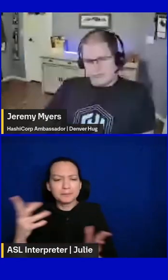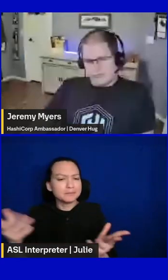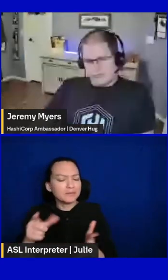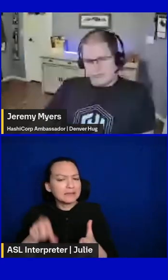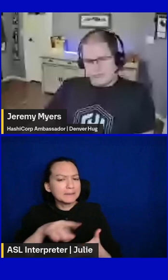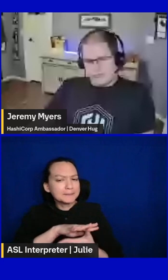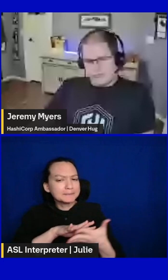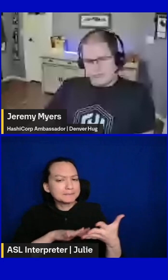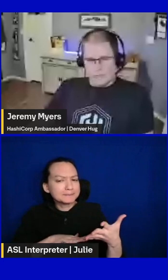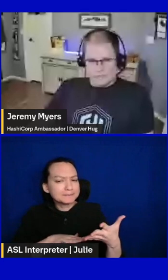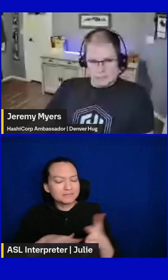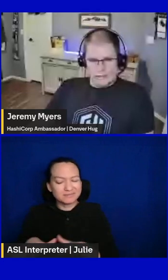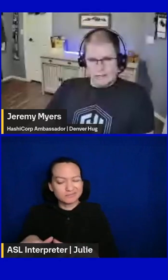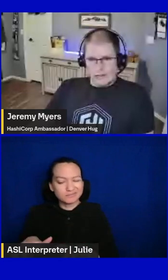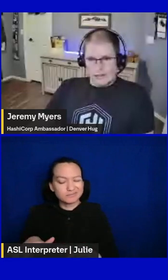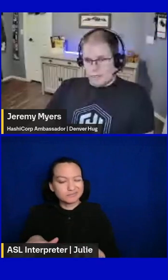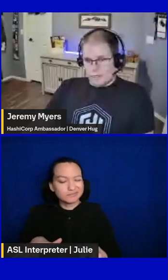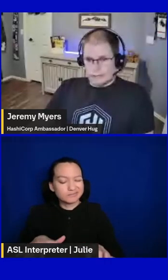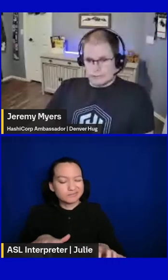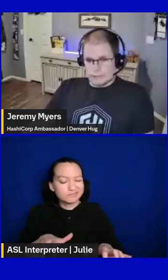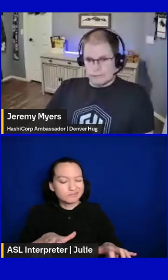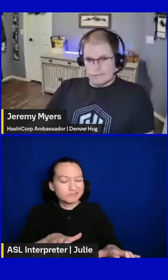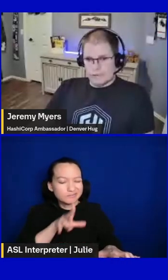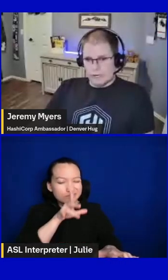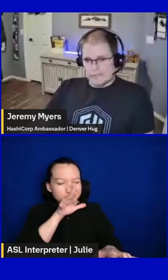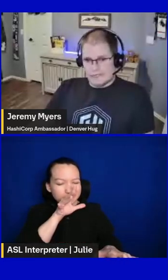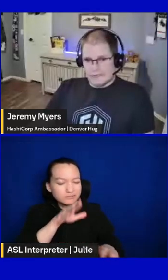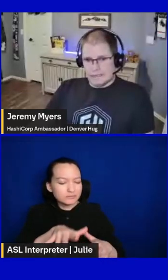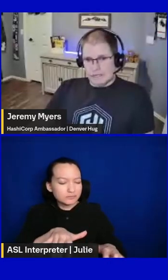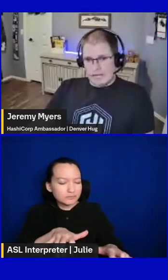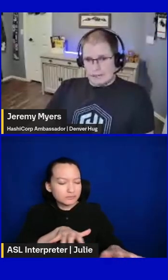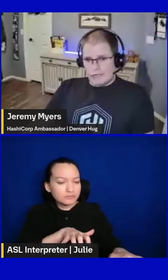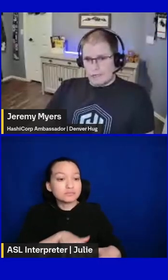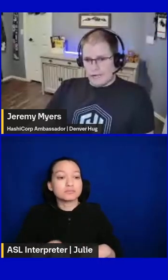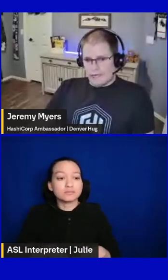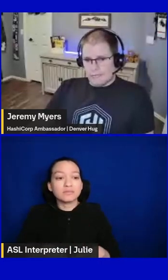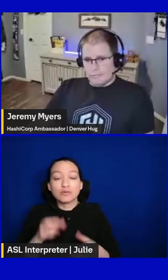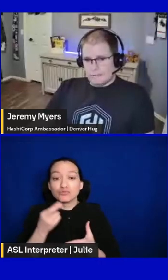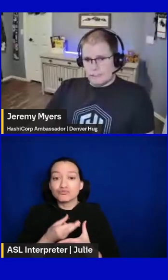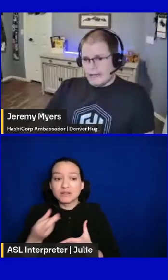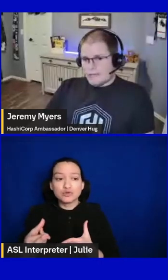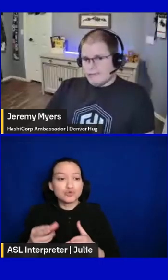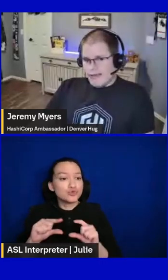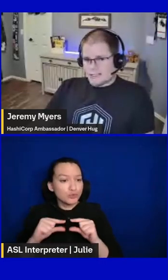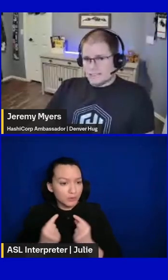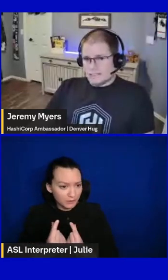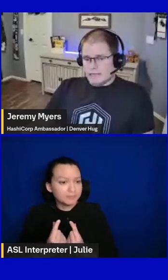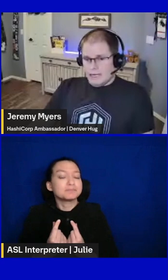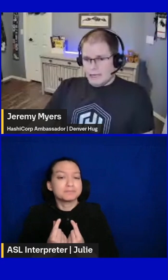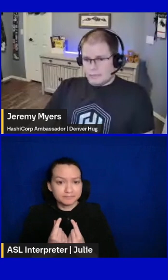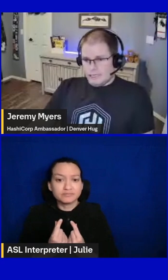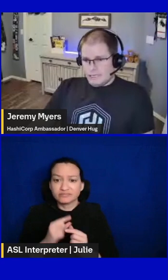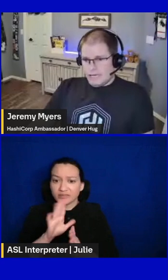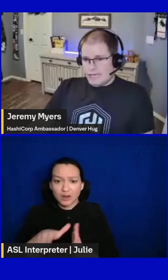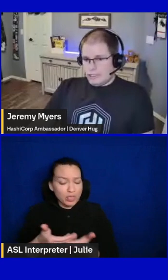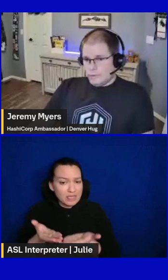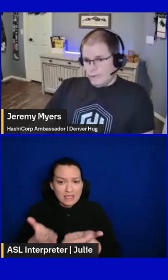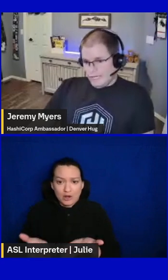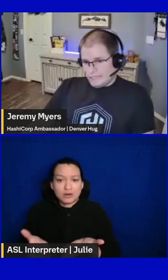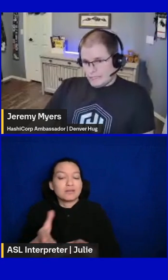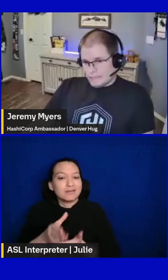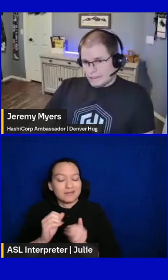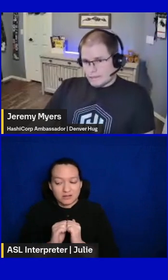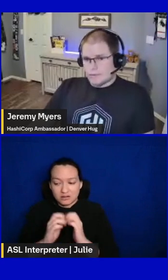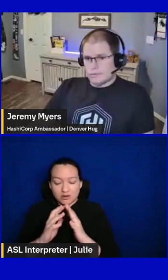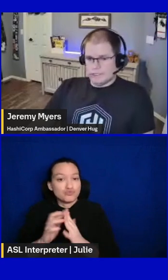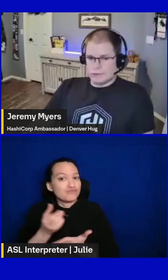up a storage account. That would be a resource group. And so that's all that's in here. So that when I create my resource